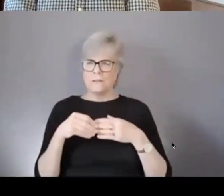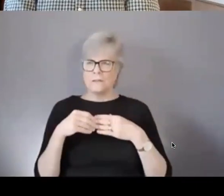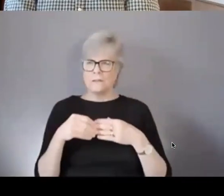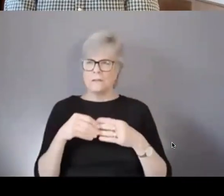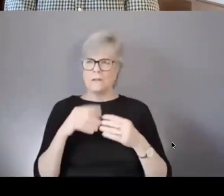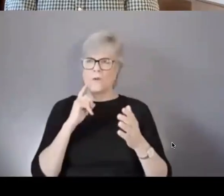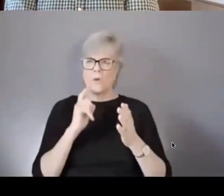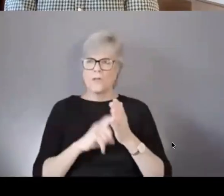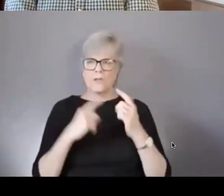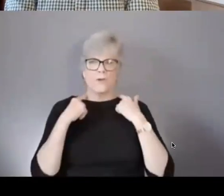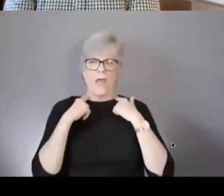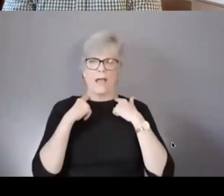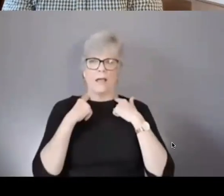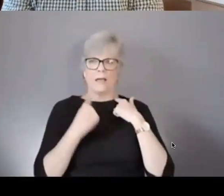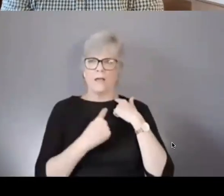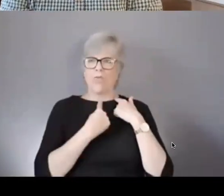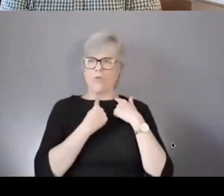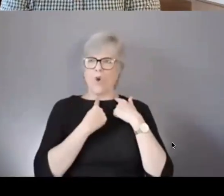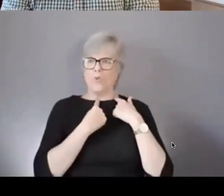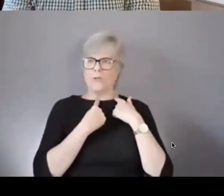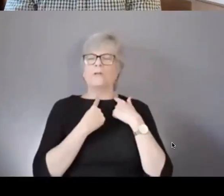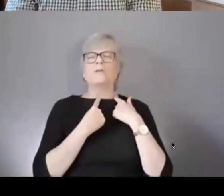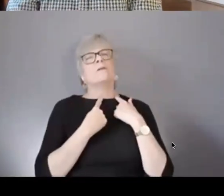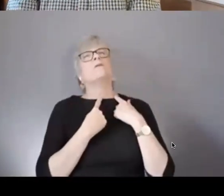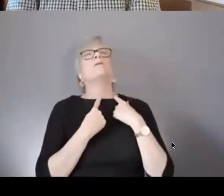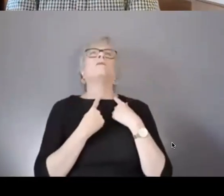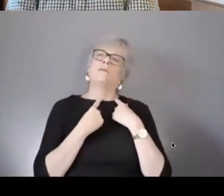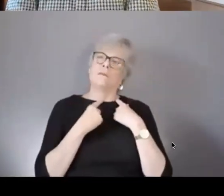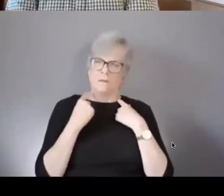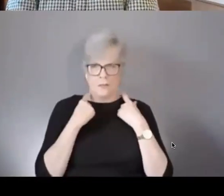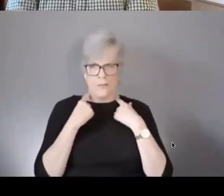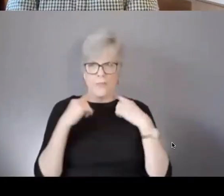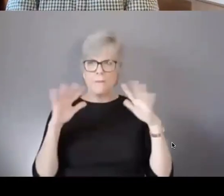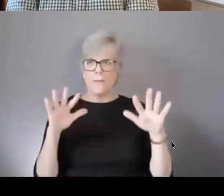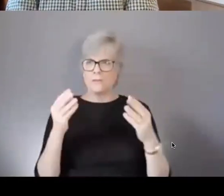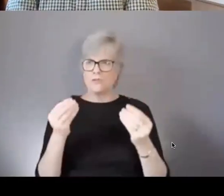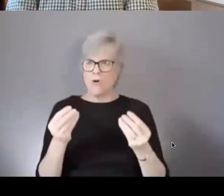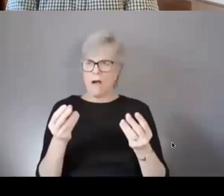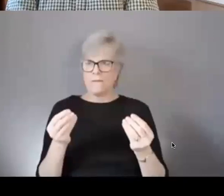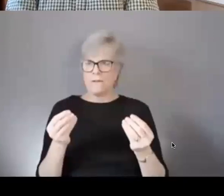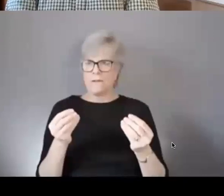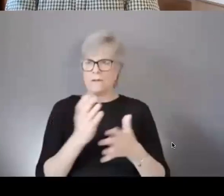Notice your neck and throat. Let them be soft, relax.